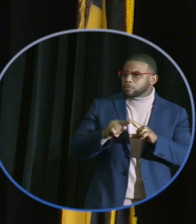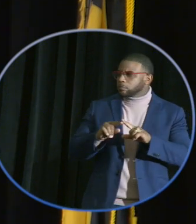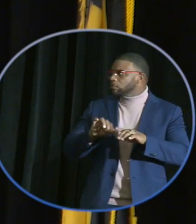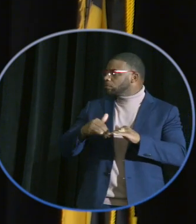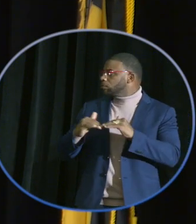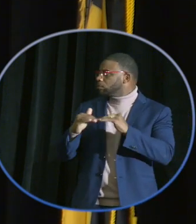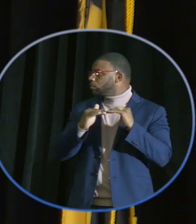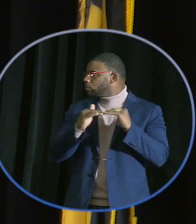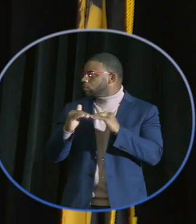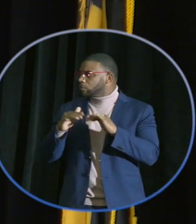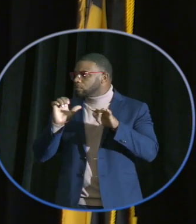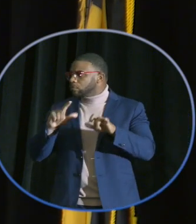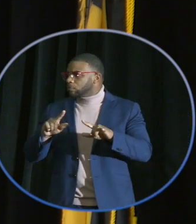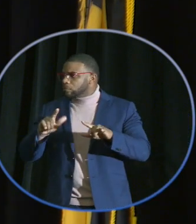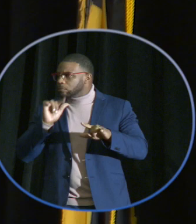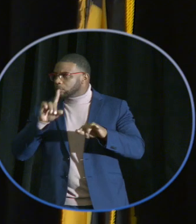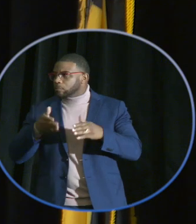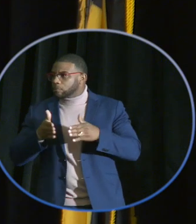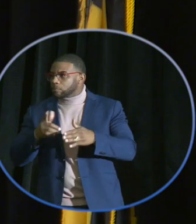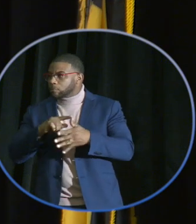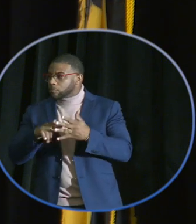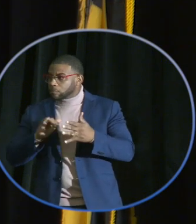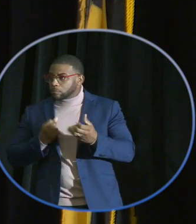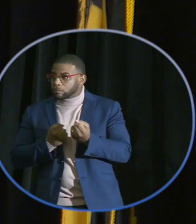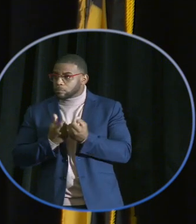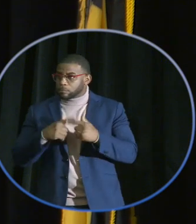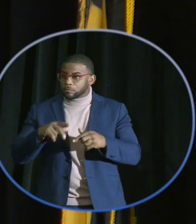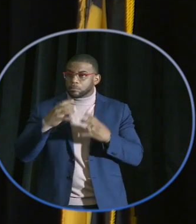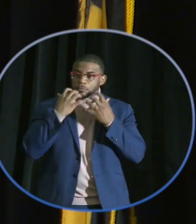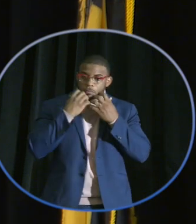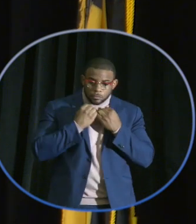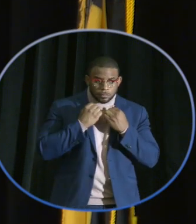equality. This not only aligns with our corporate